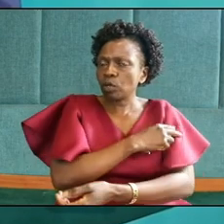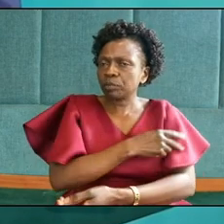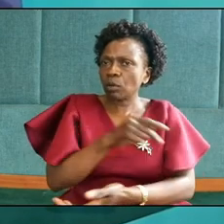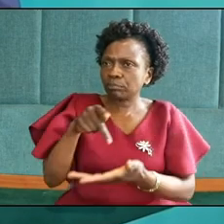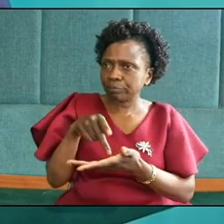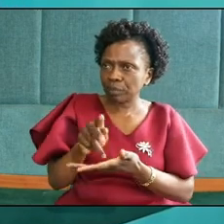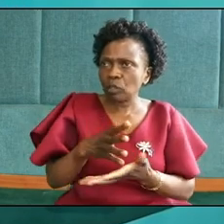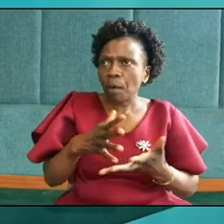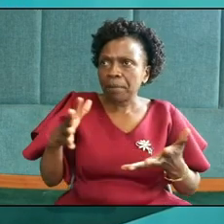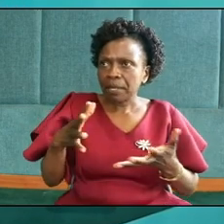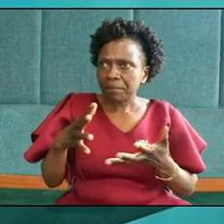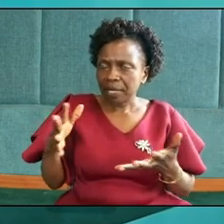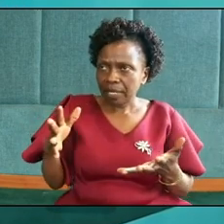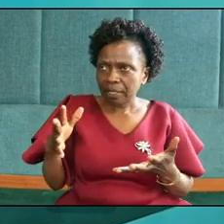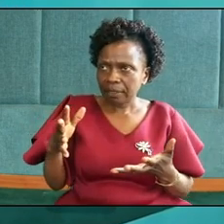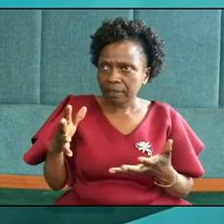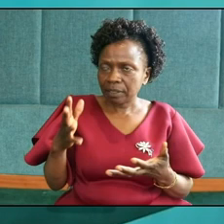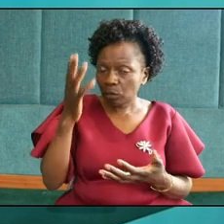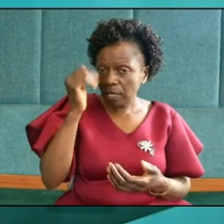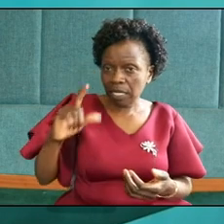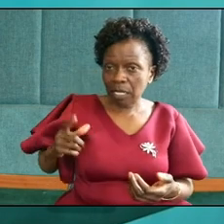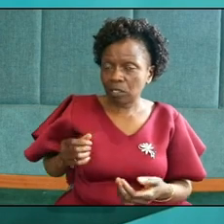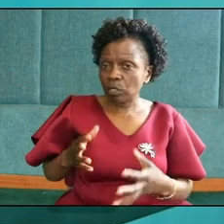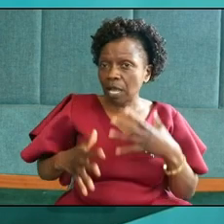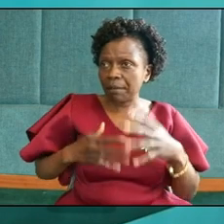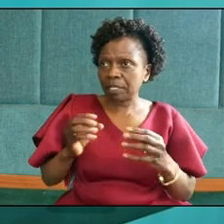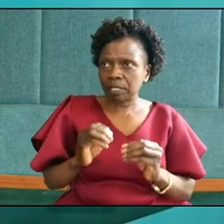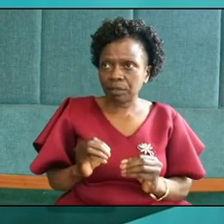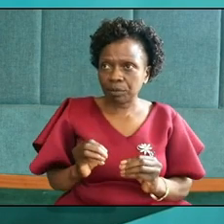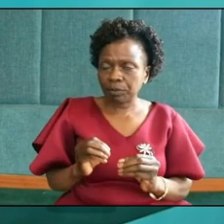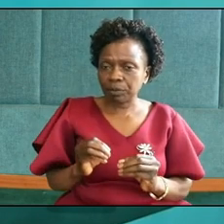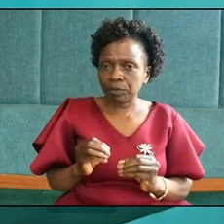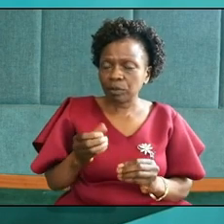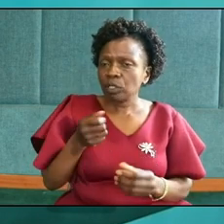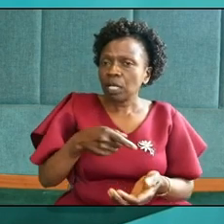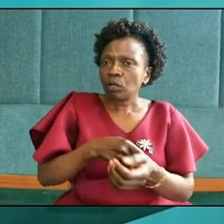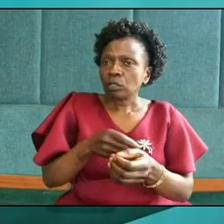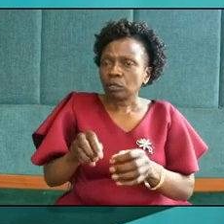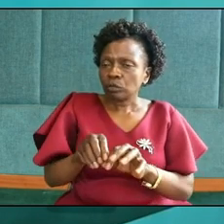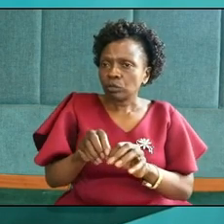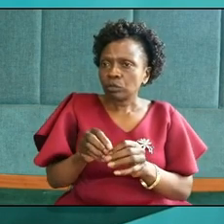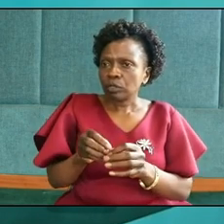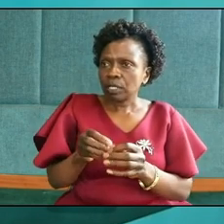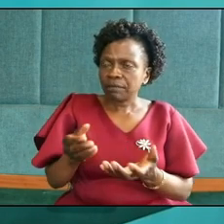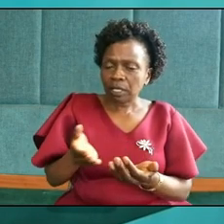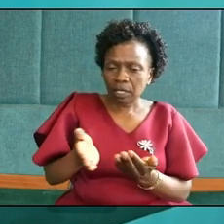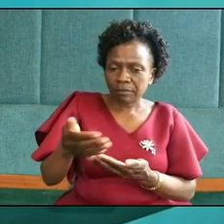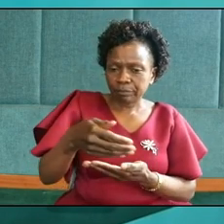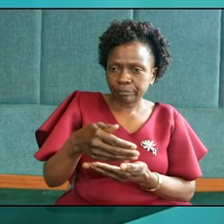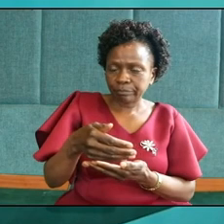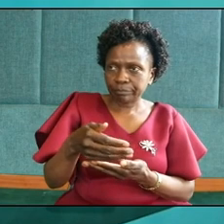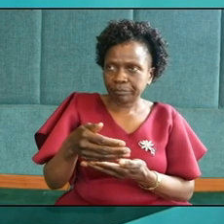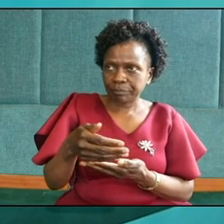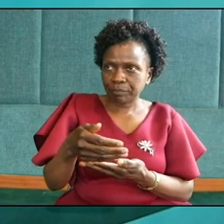finally, and with trembling hands, she opened the envelope. She was stunned to see that the